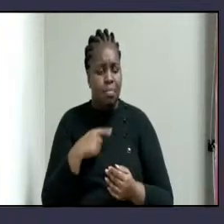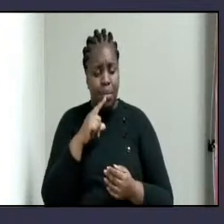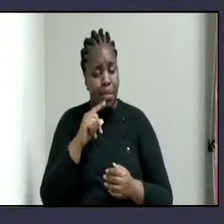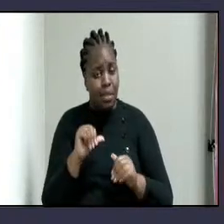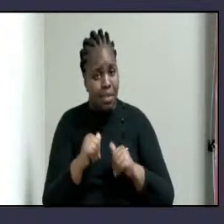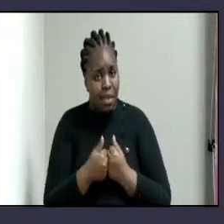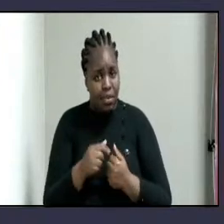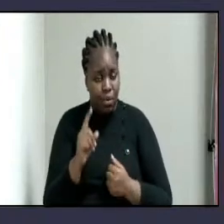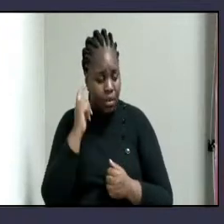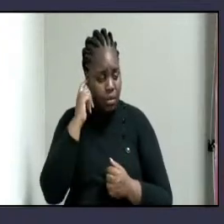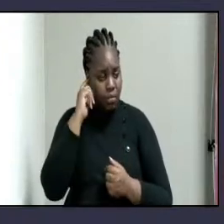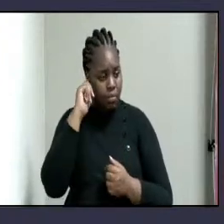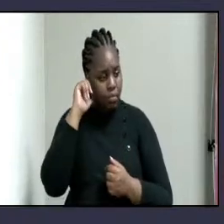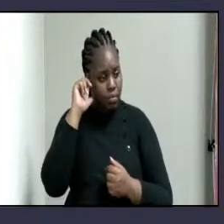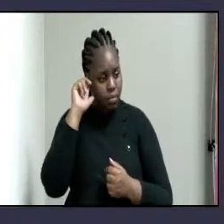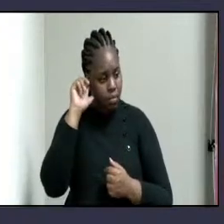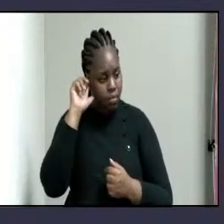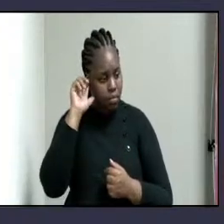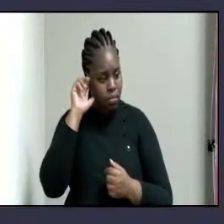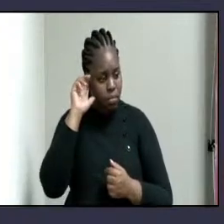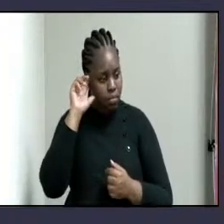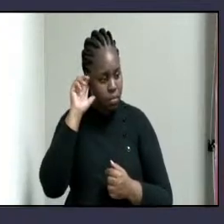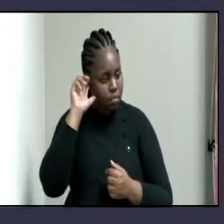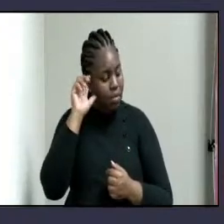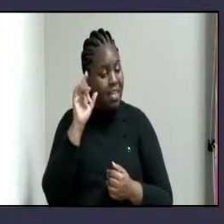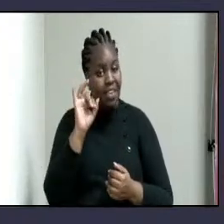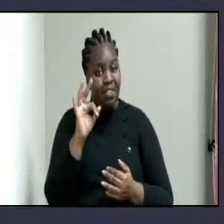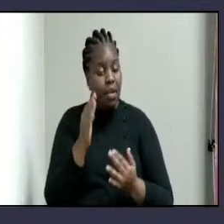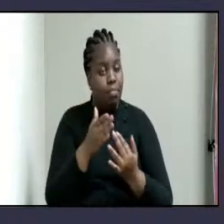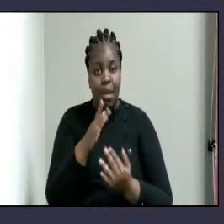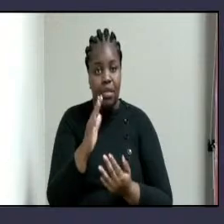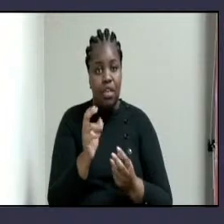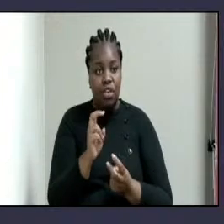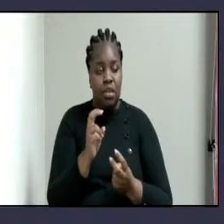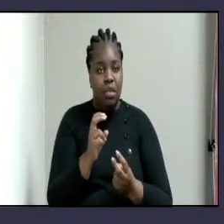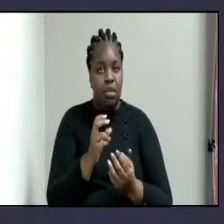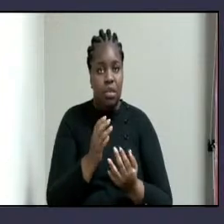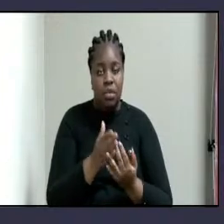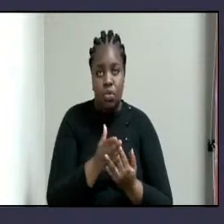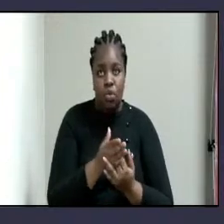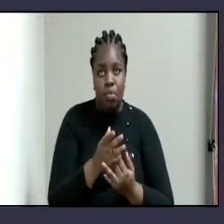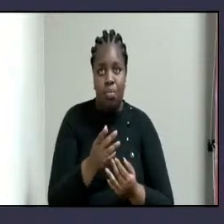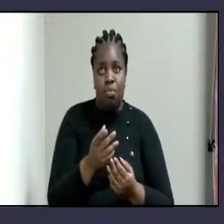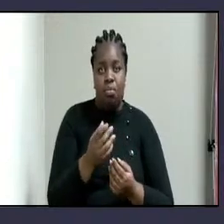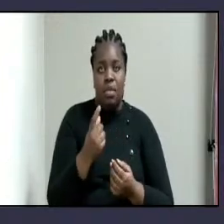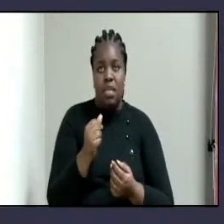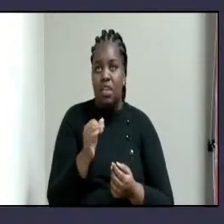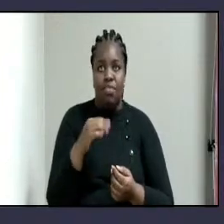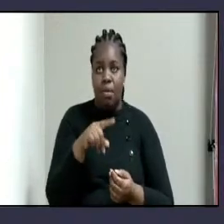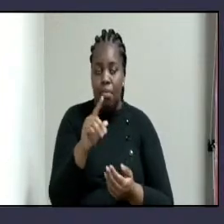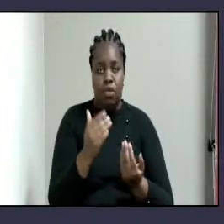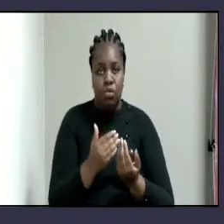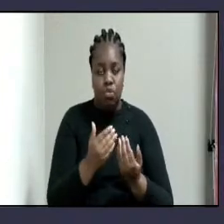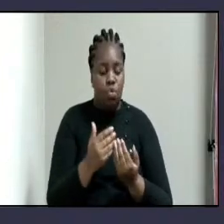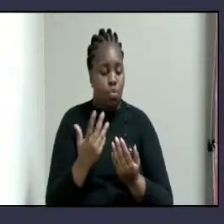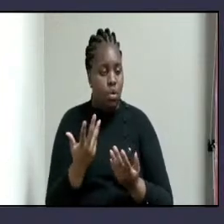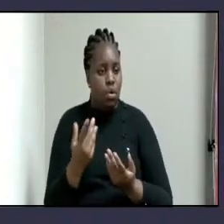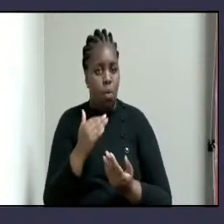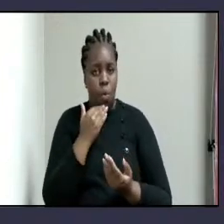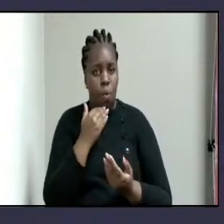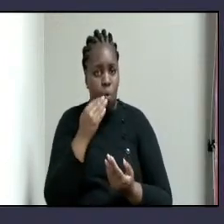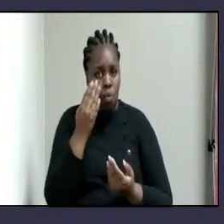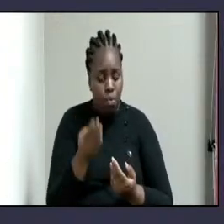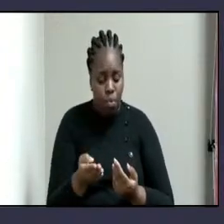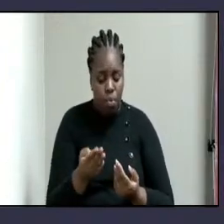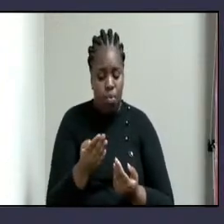becomes, how are they going to access it if they're not going to school? How are they going to be accounted for, in terms of their documentation, who they